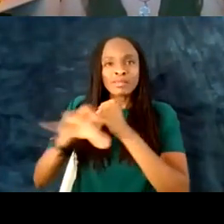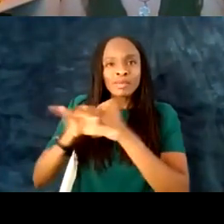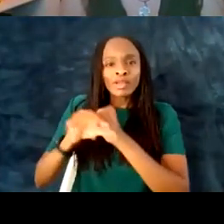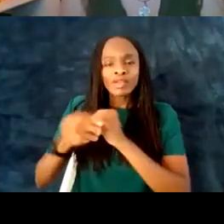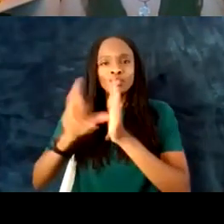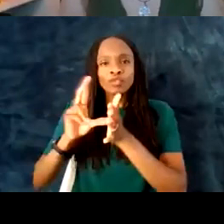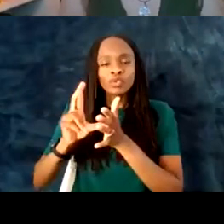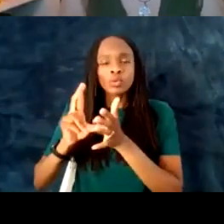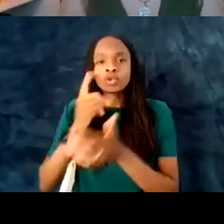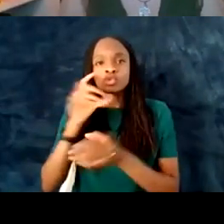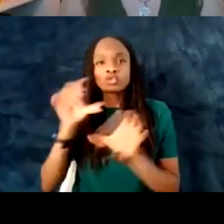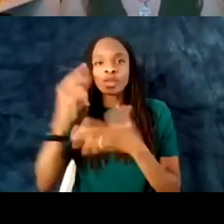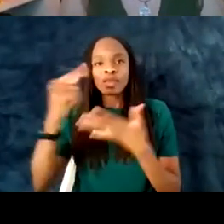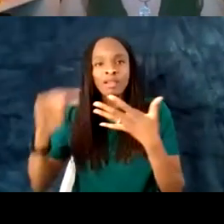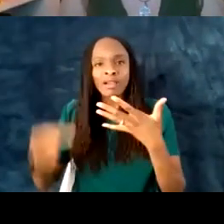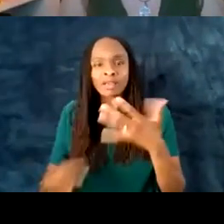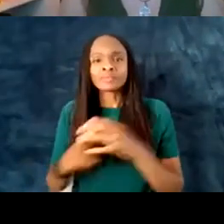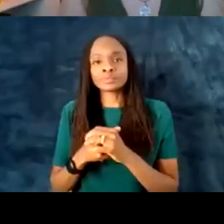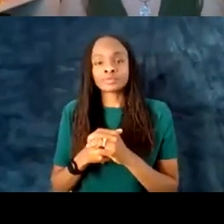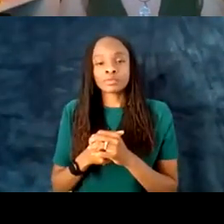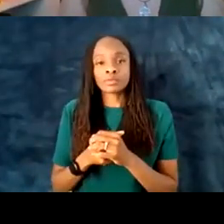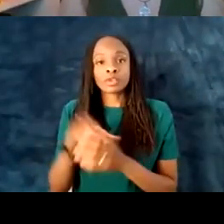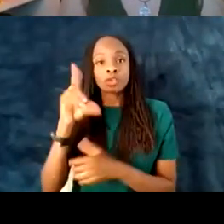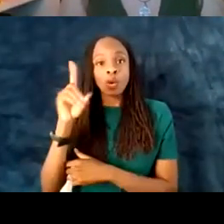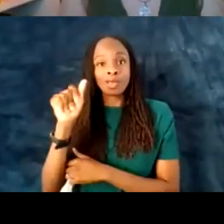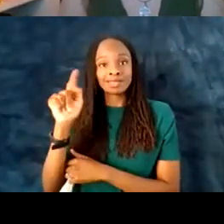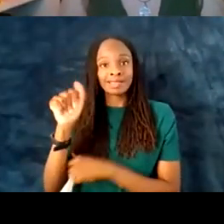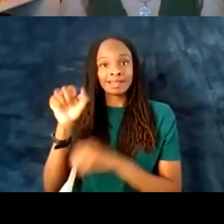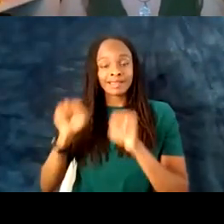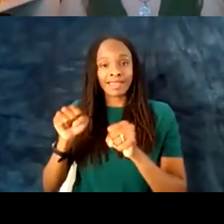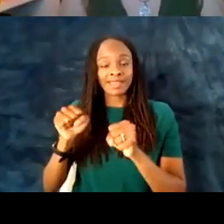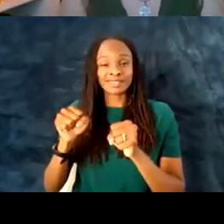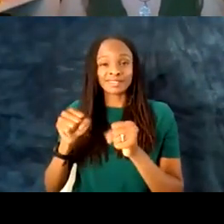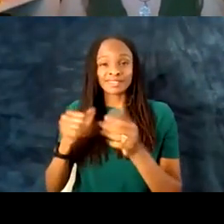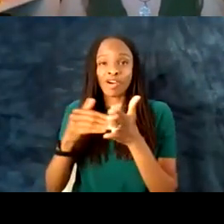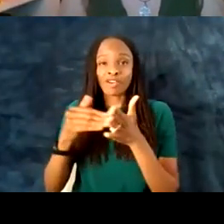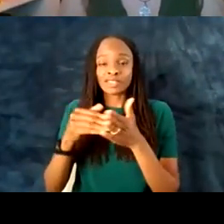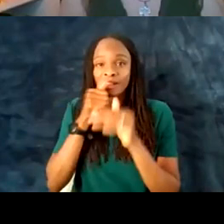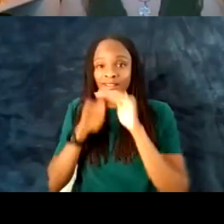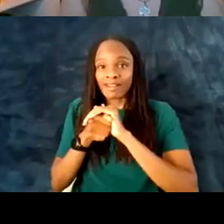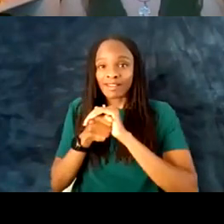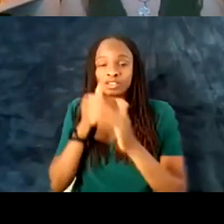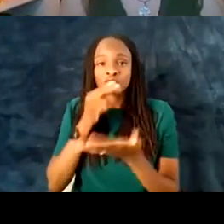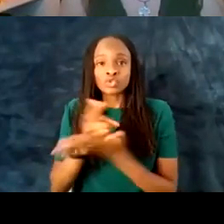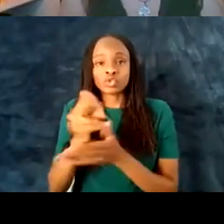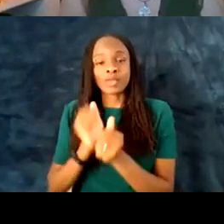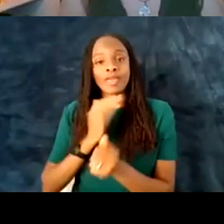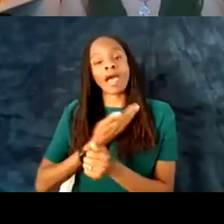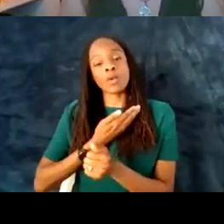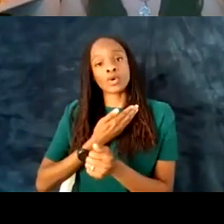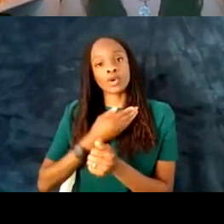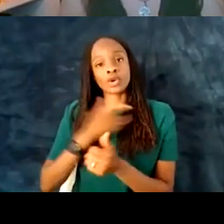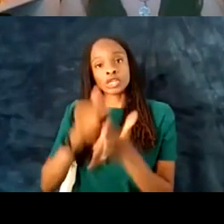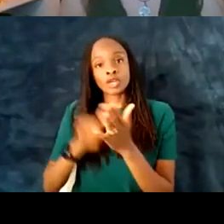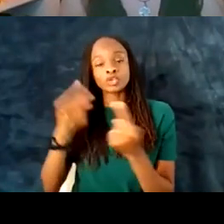reviewing, on and on and on. Otherwise, data can often mask truths. In our letter to PBS, we asked for things,